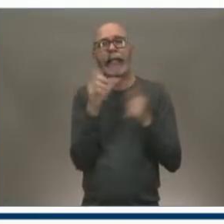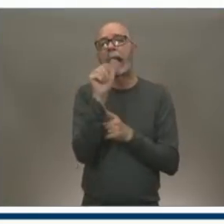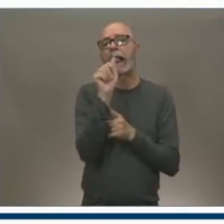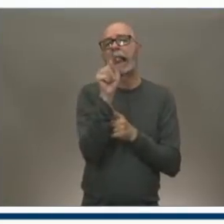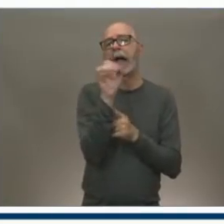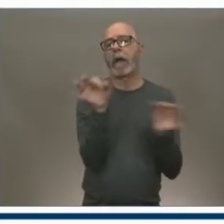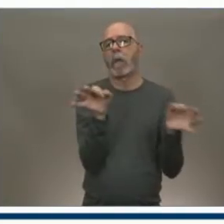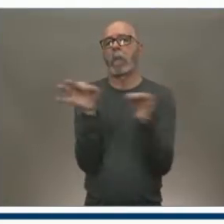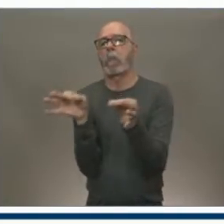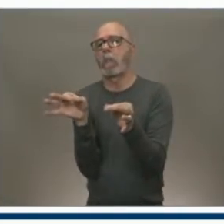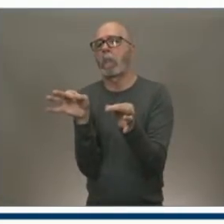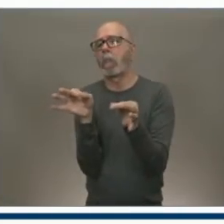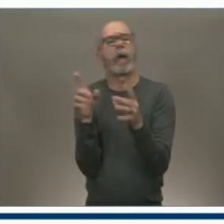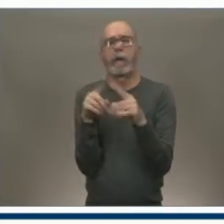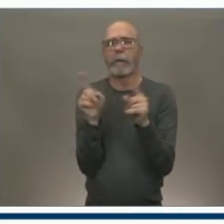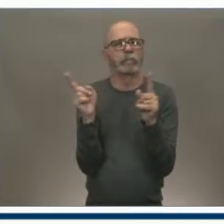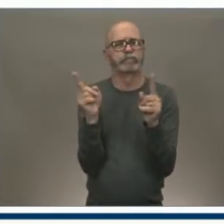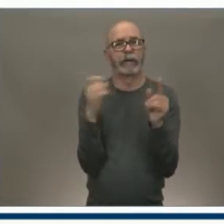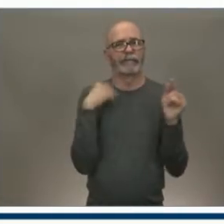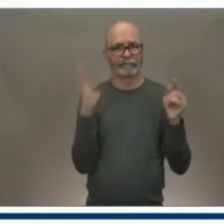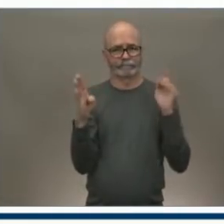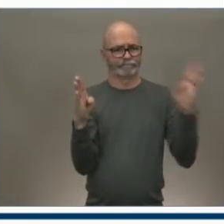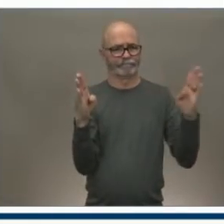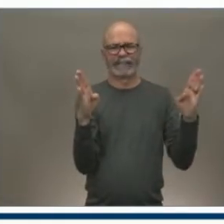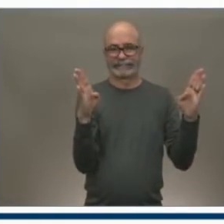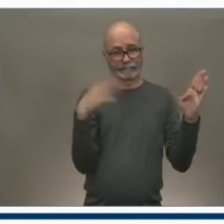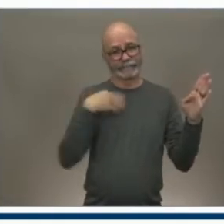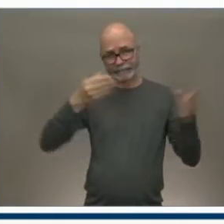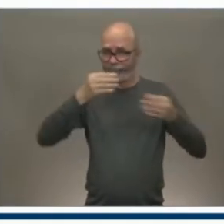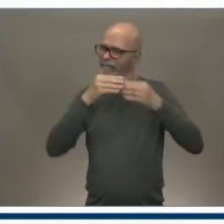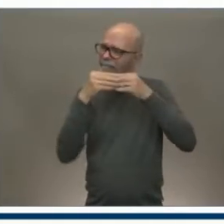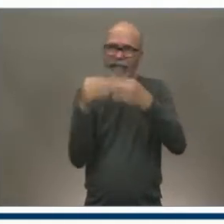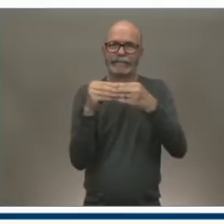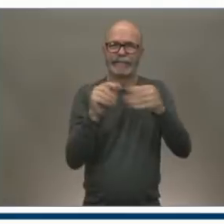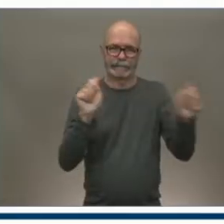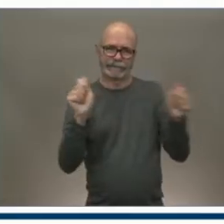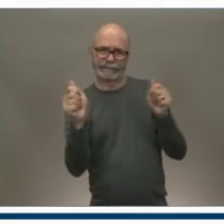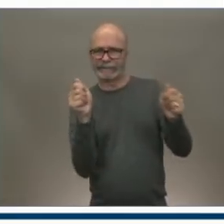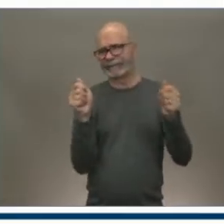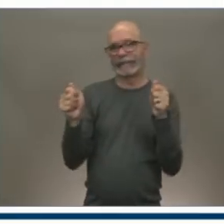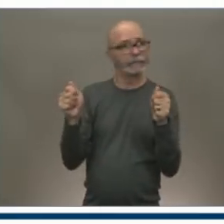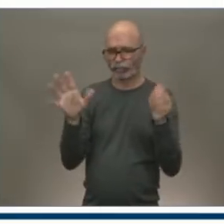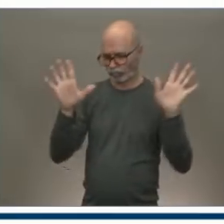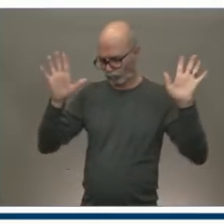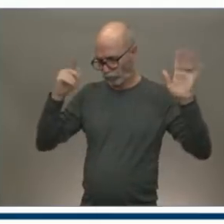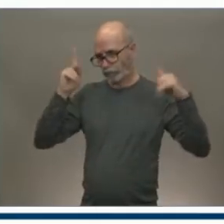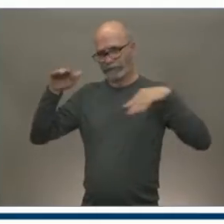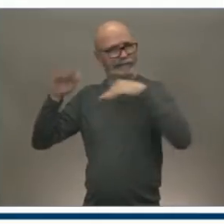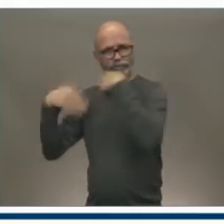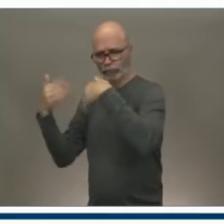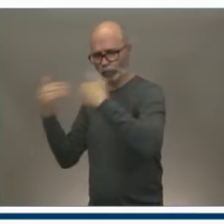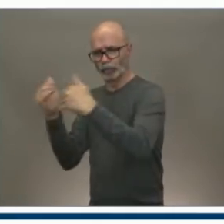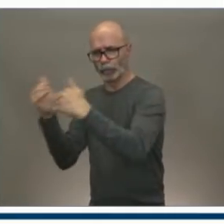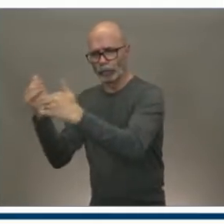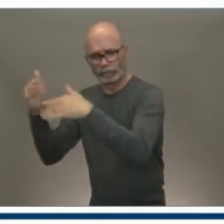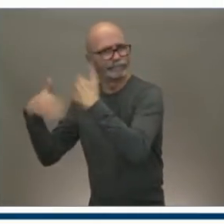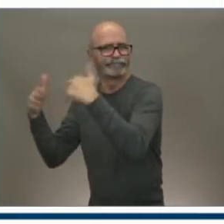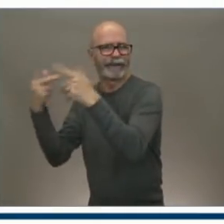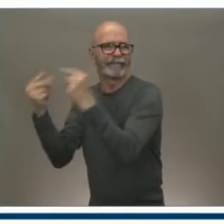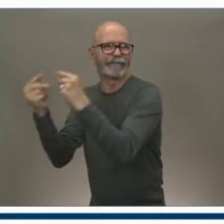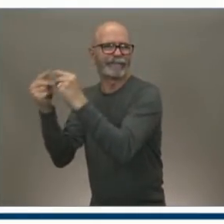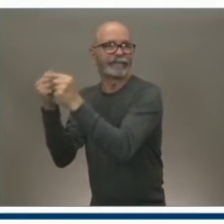beginning we've built a flexible delivery model that we can speed up or slow down very quickly depending on the vaccine supply. So when we get